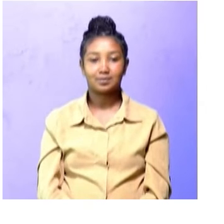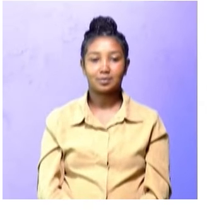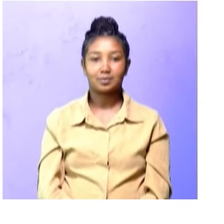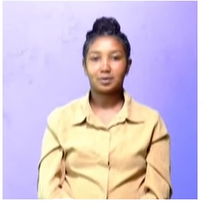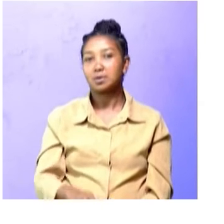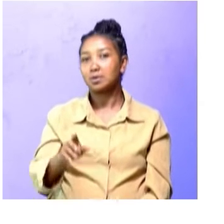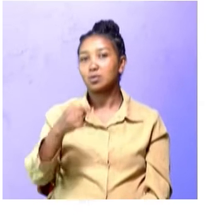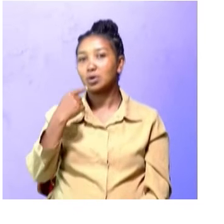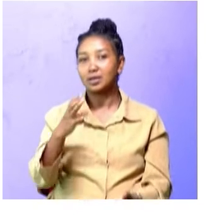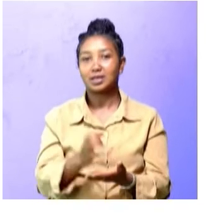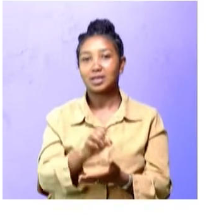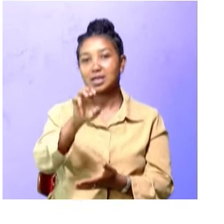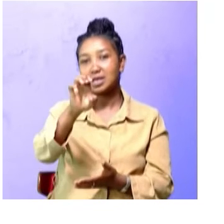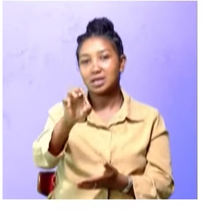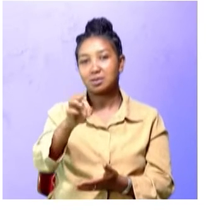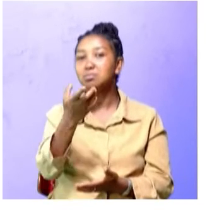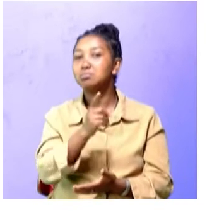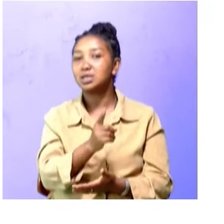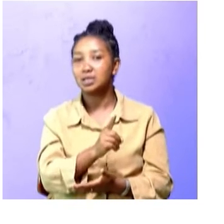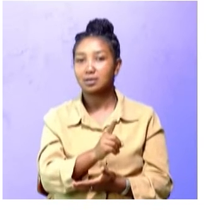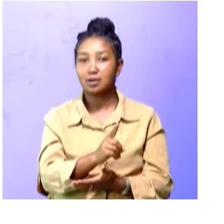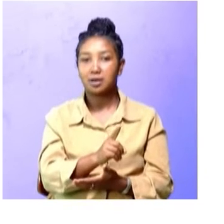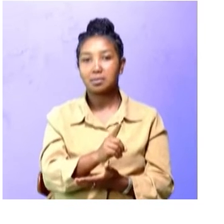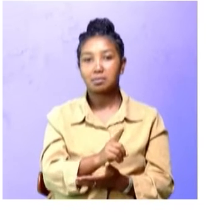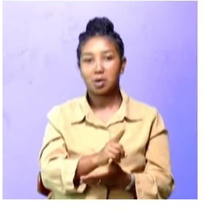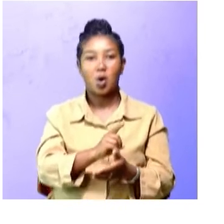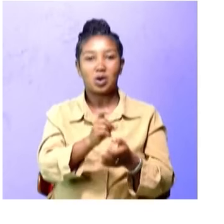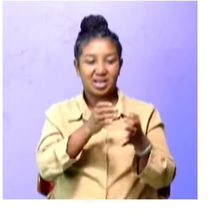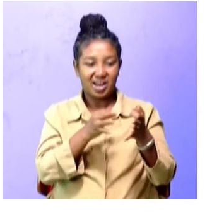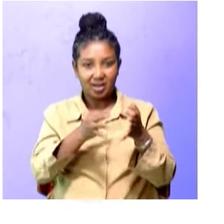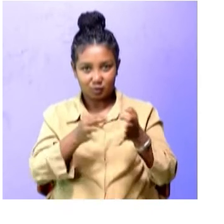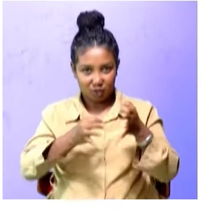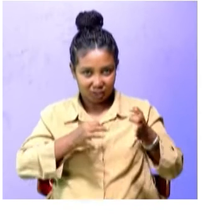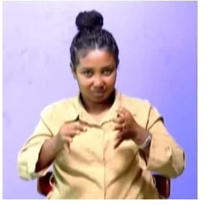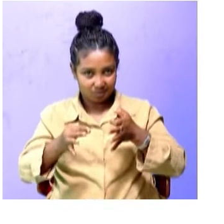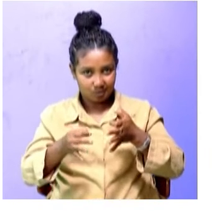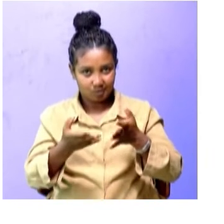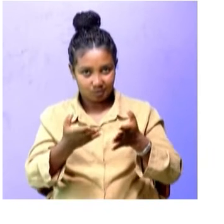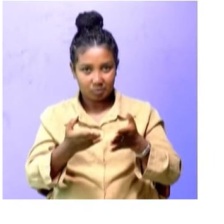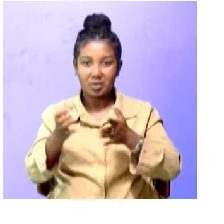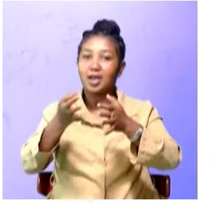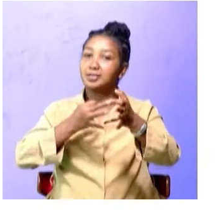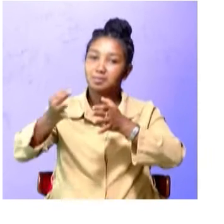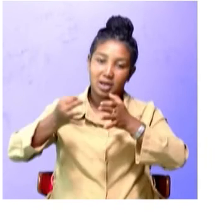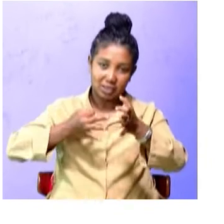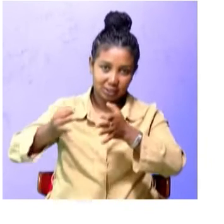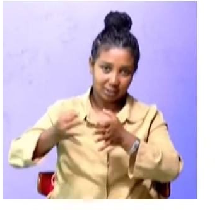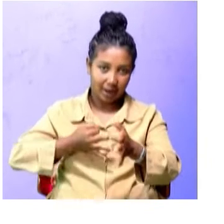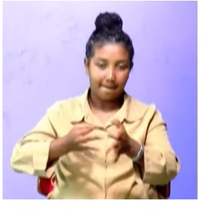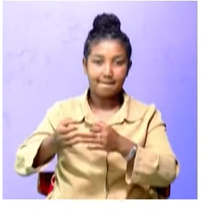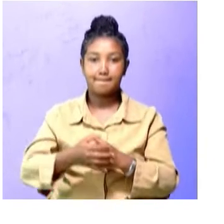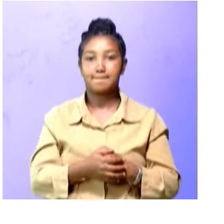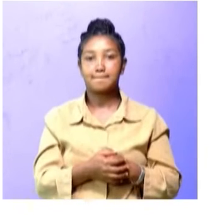Or we can take E as an what? More illustration, or we can take like explanation.